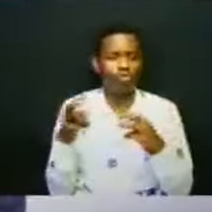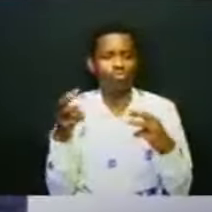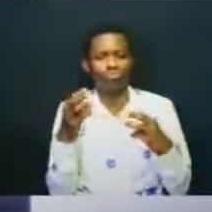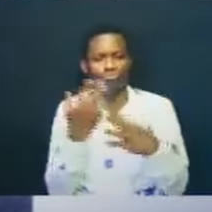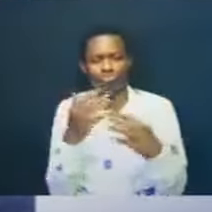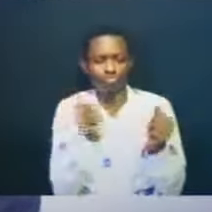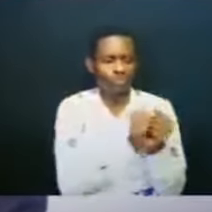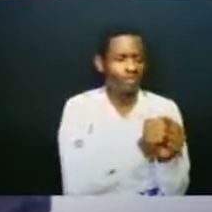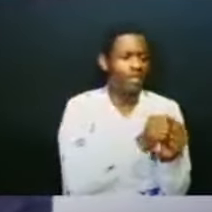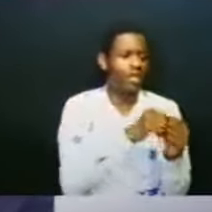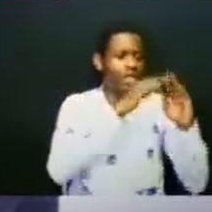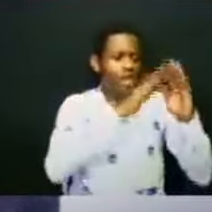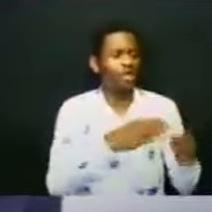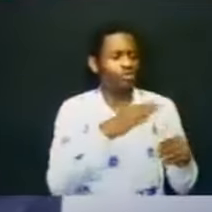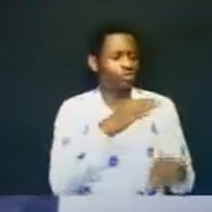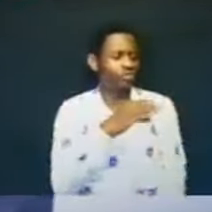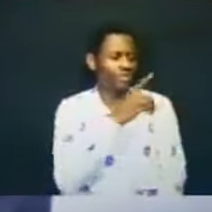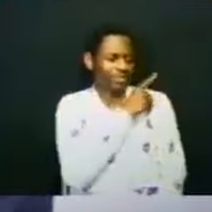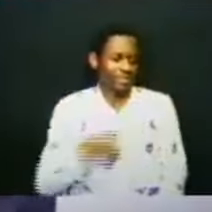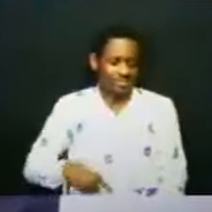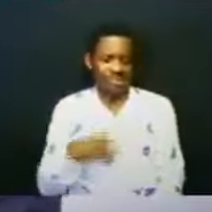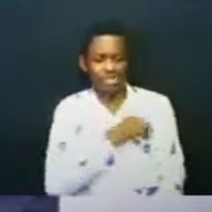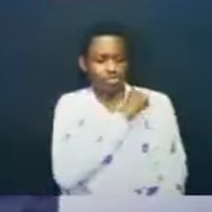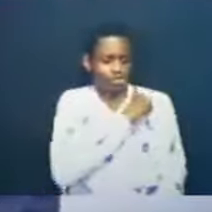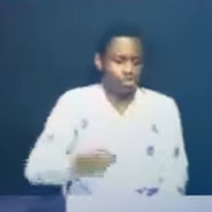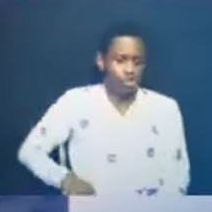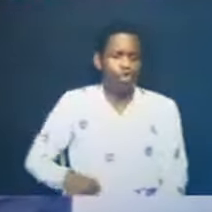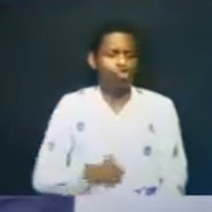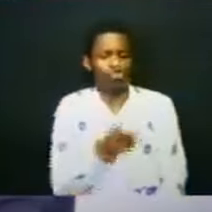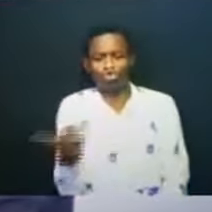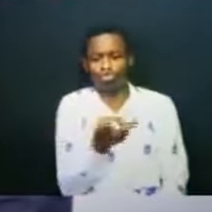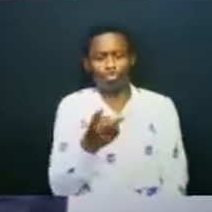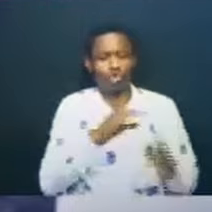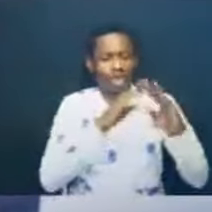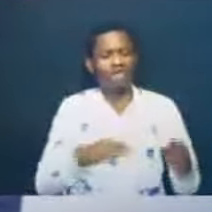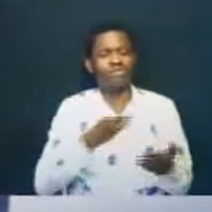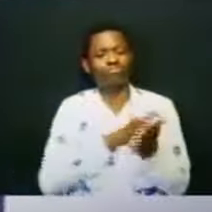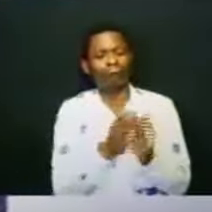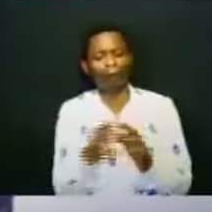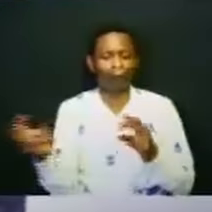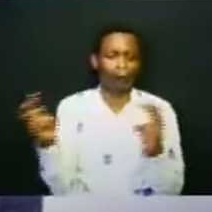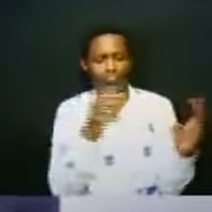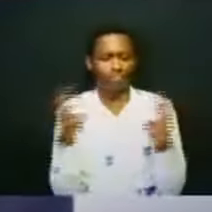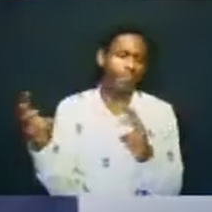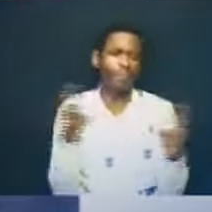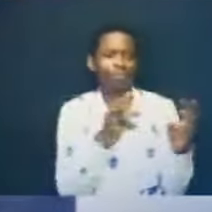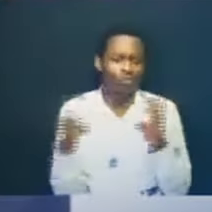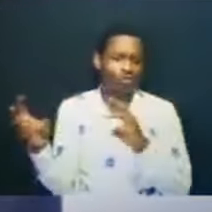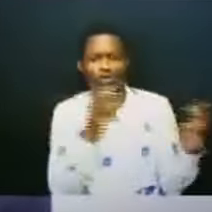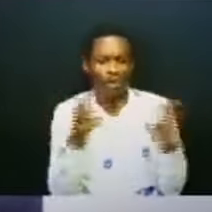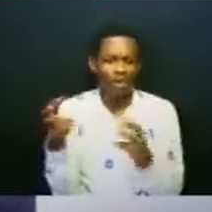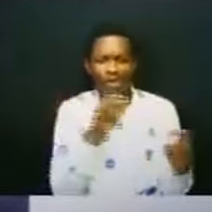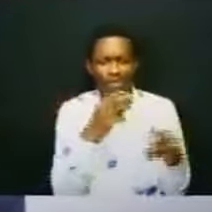wo echire no into kwakese be da David and Saul fie ntem esane sane wo pre na konwale ntem. It went on for about 7 years.